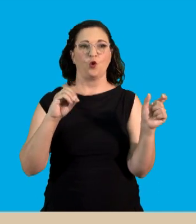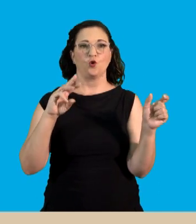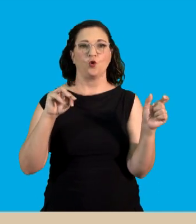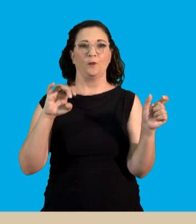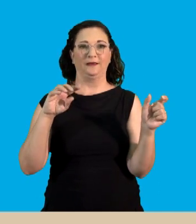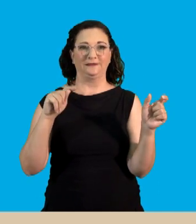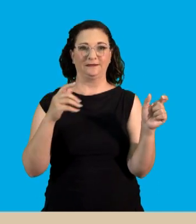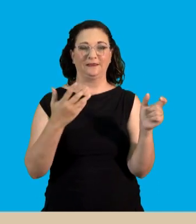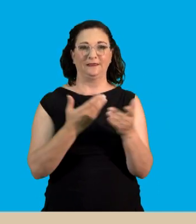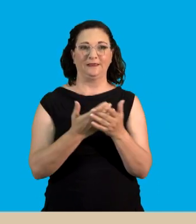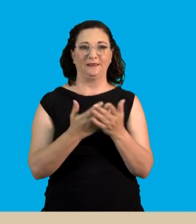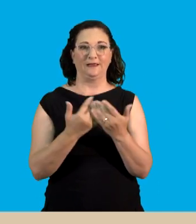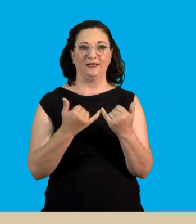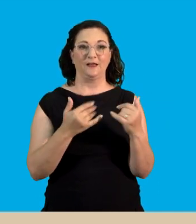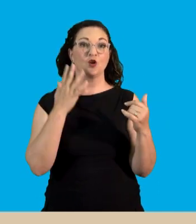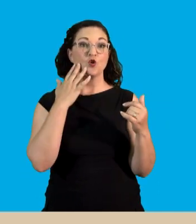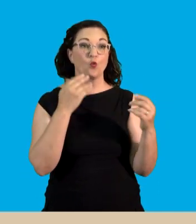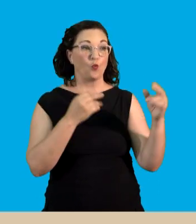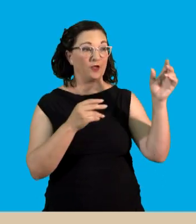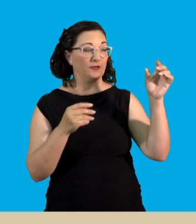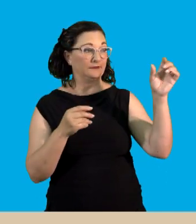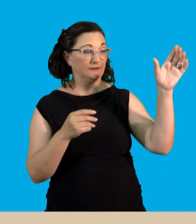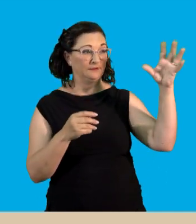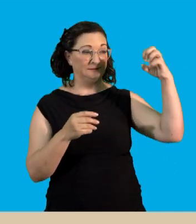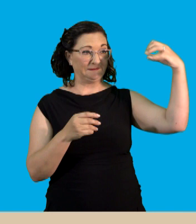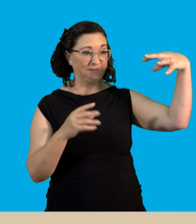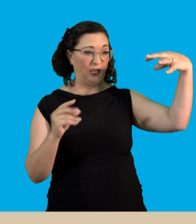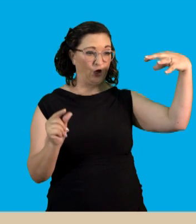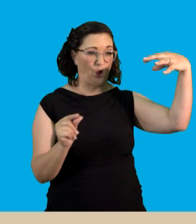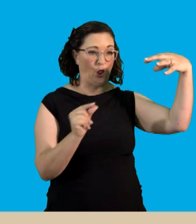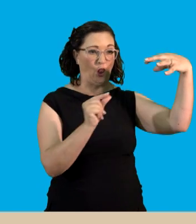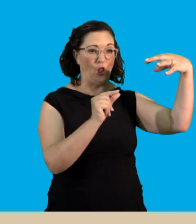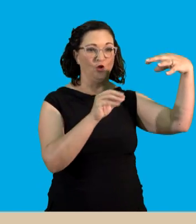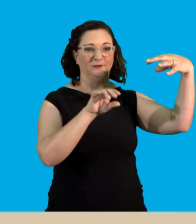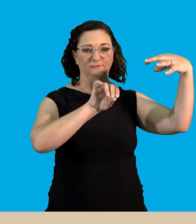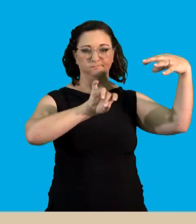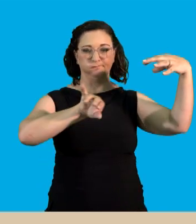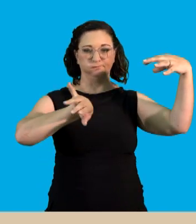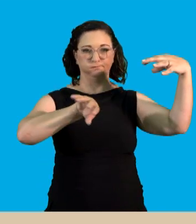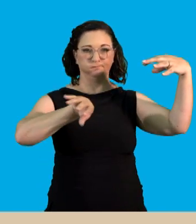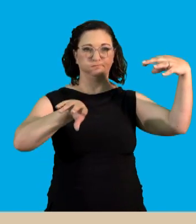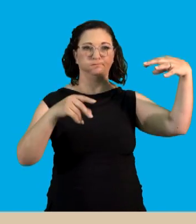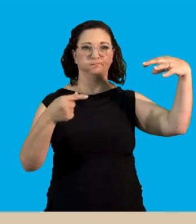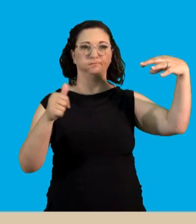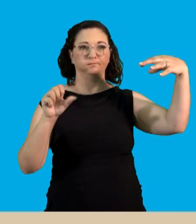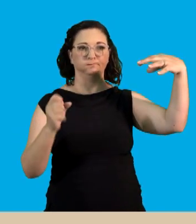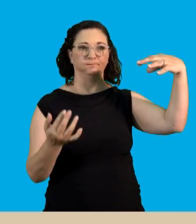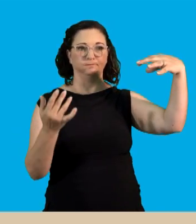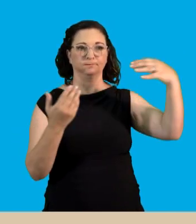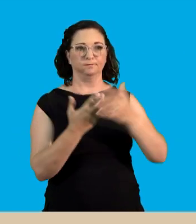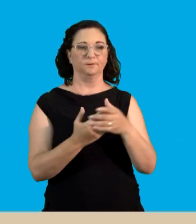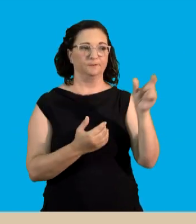gases and dust when it gets closer to the sun. The Kuiper Belt, it is a